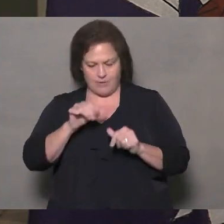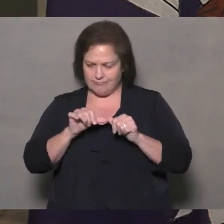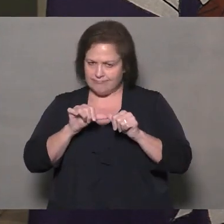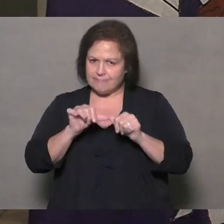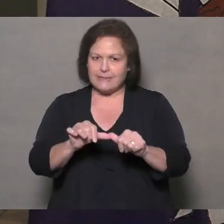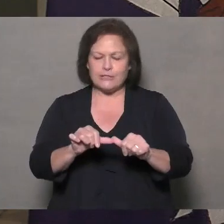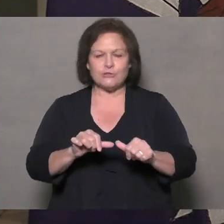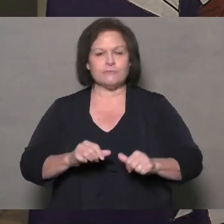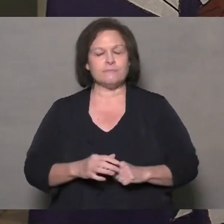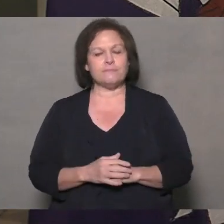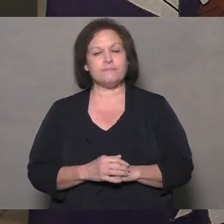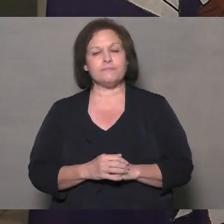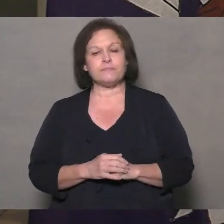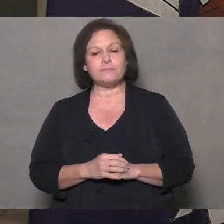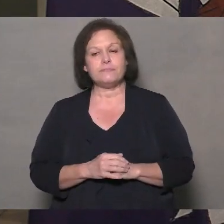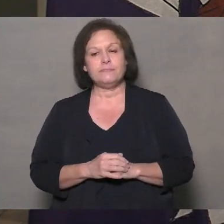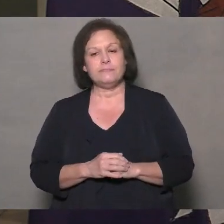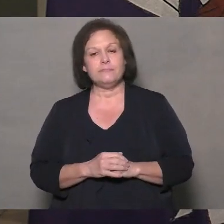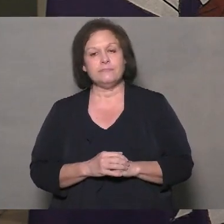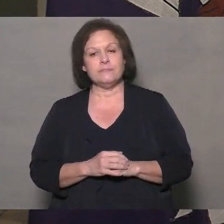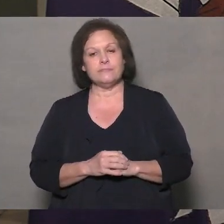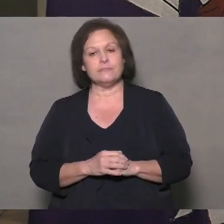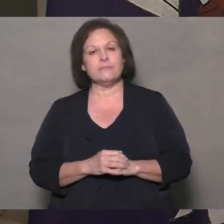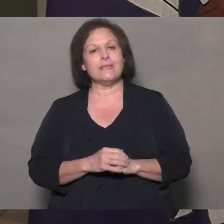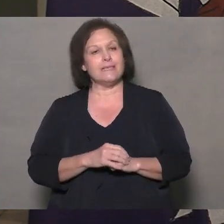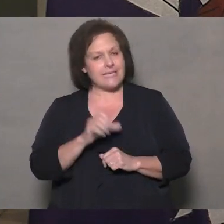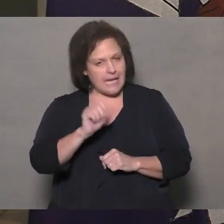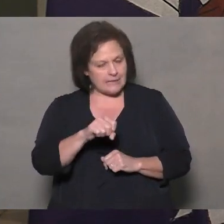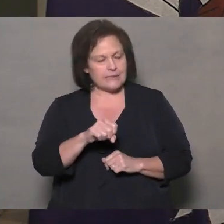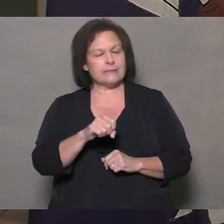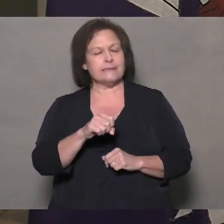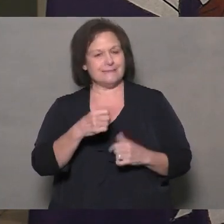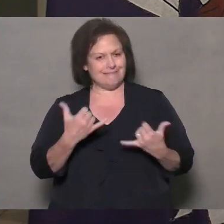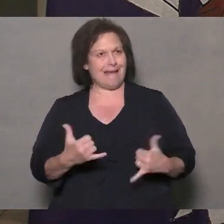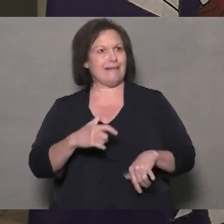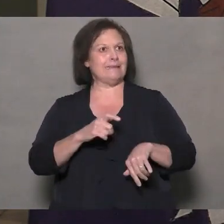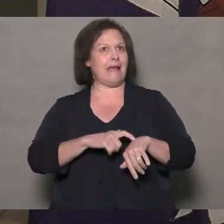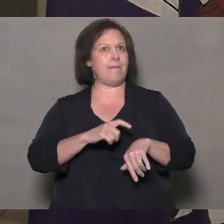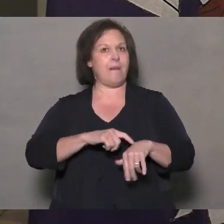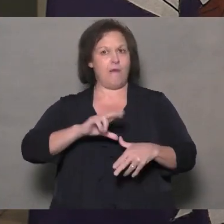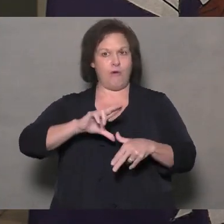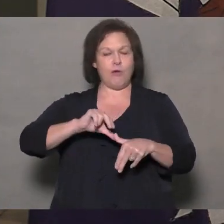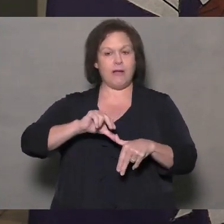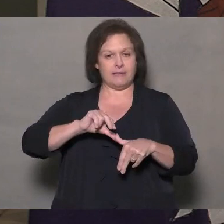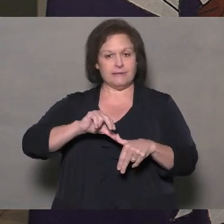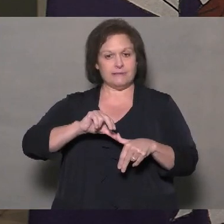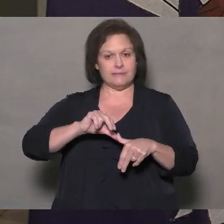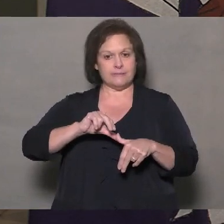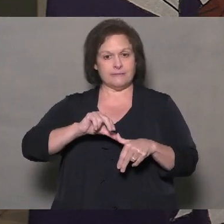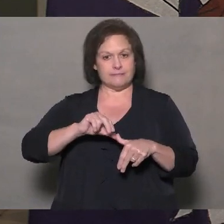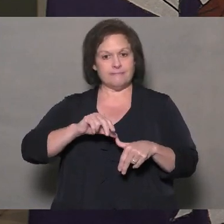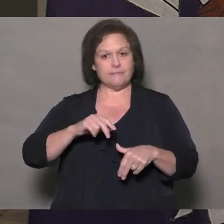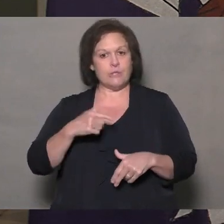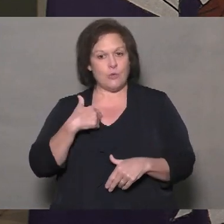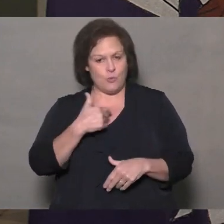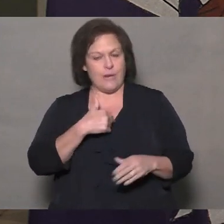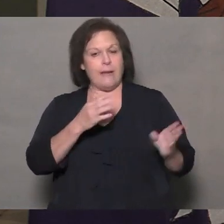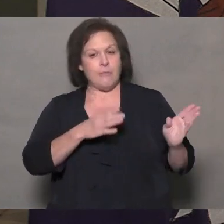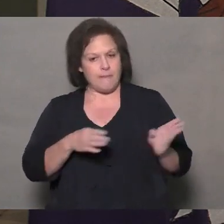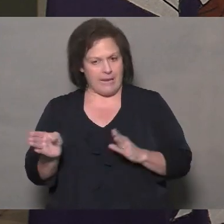that. And yes, we are in the peak of hurricane season right now, and we're